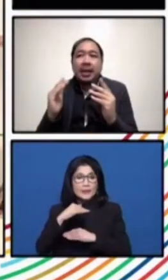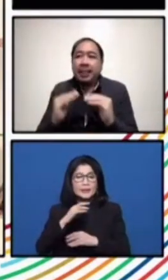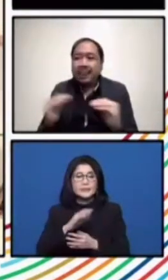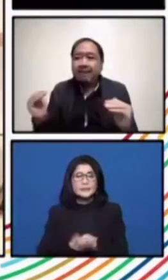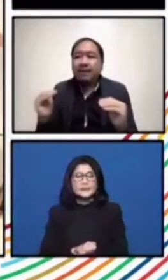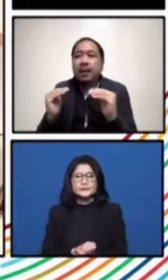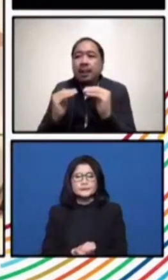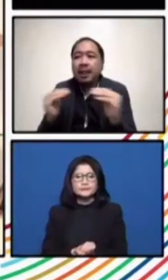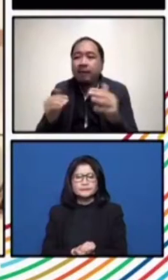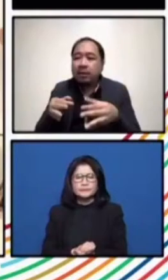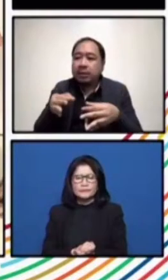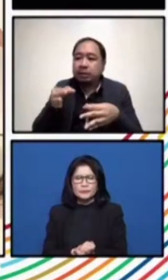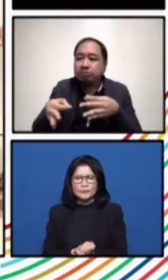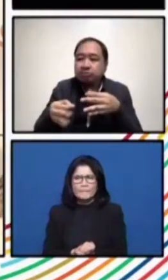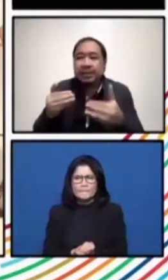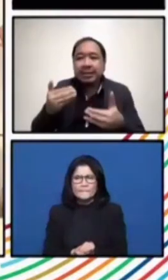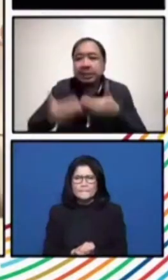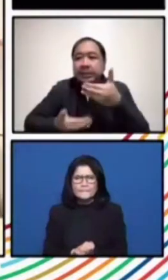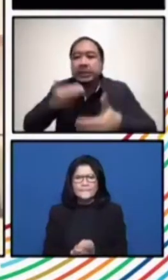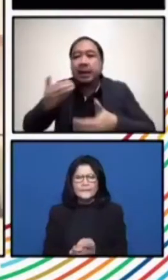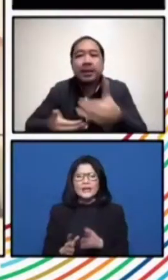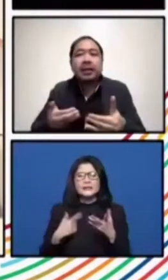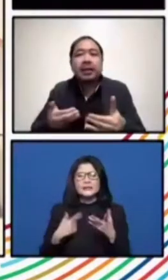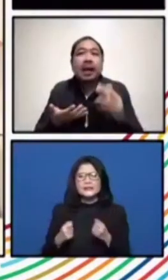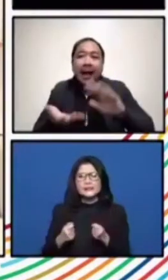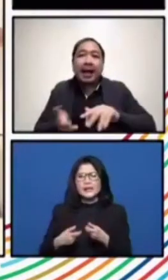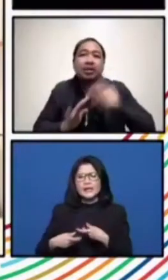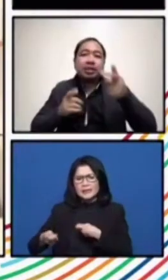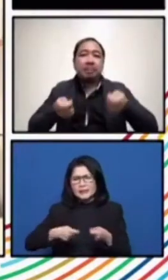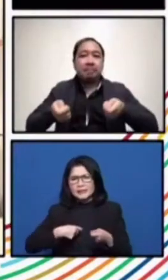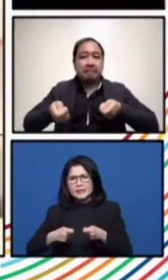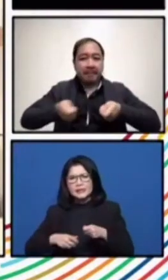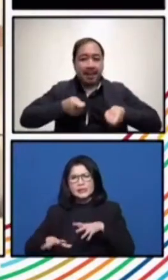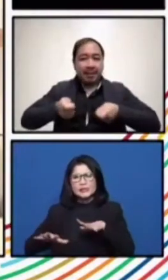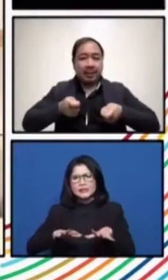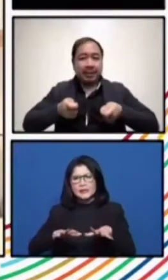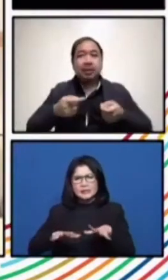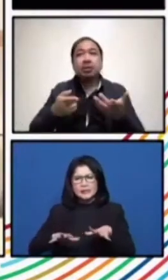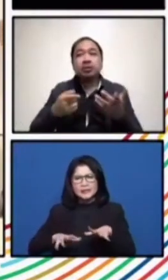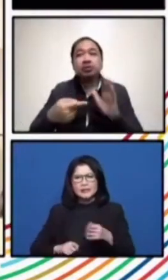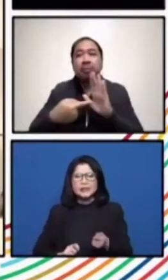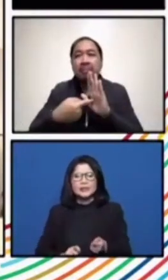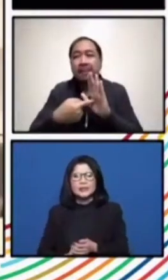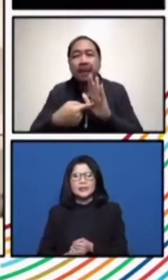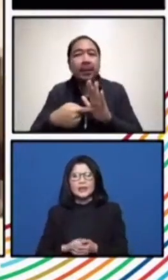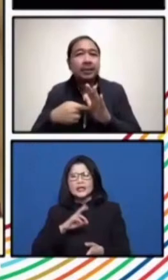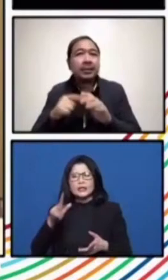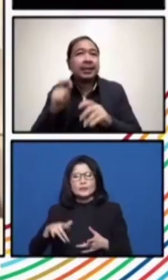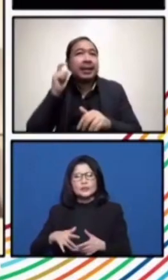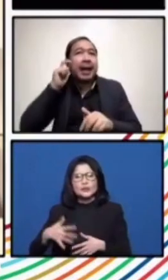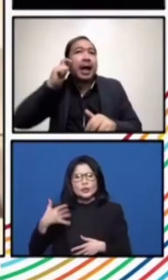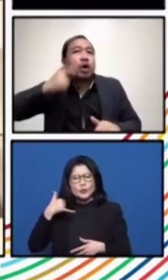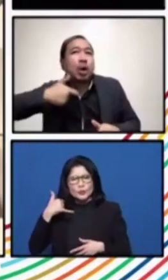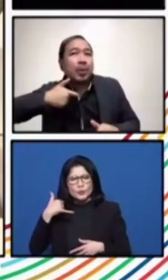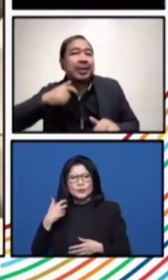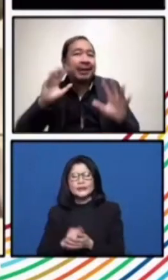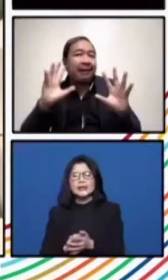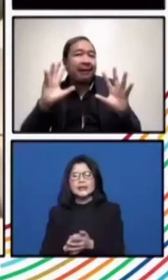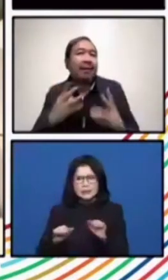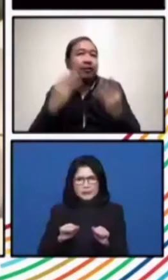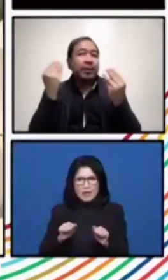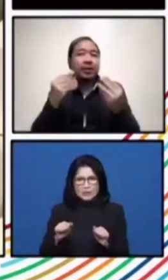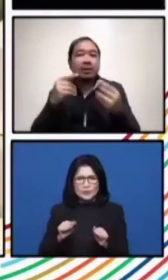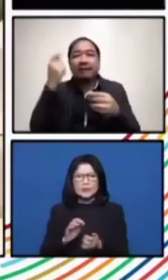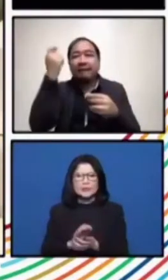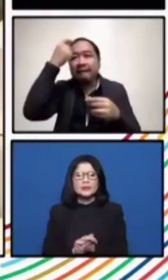aspect of this the disaster management must be accessible including call centers for emergency framework post